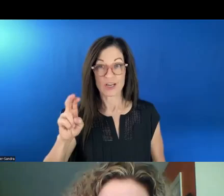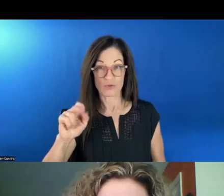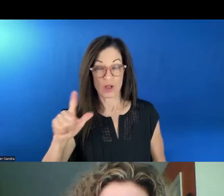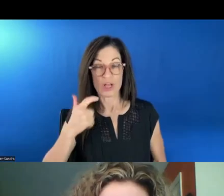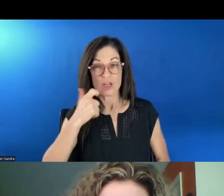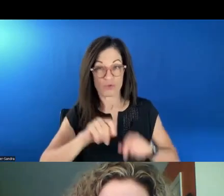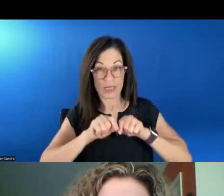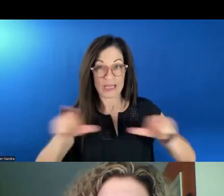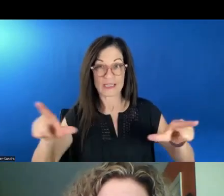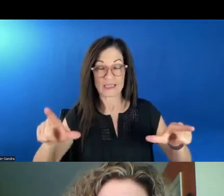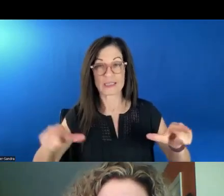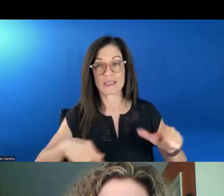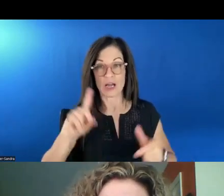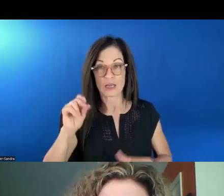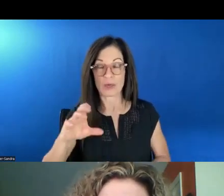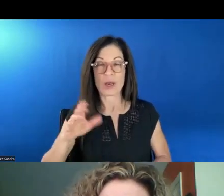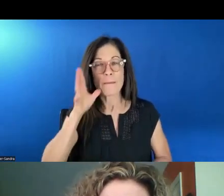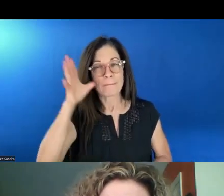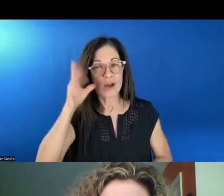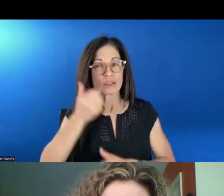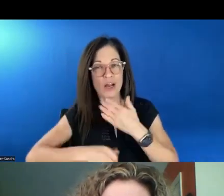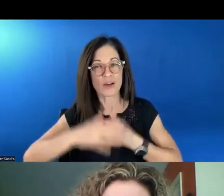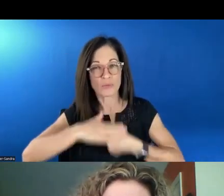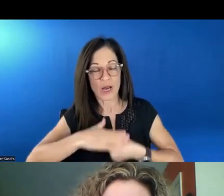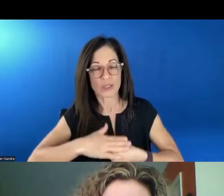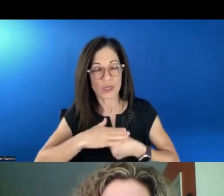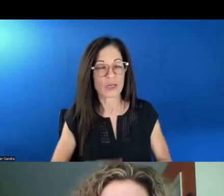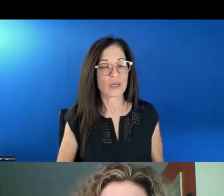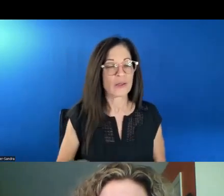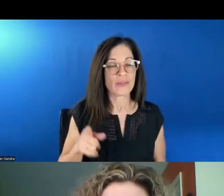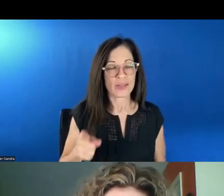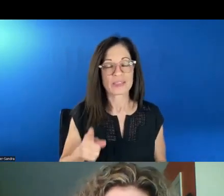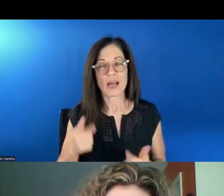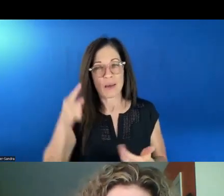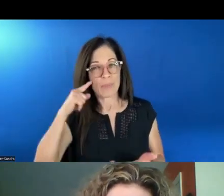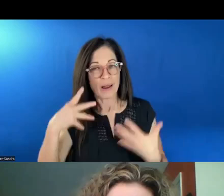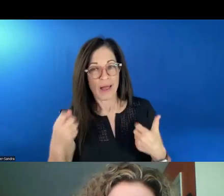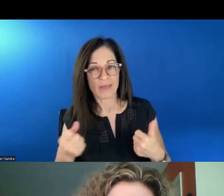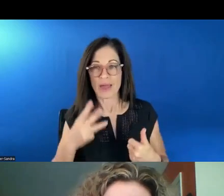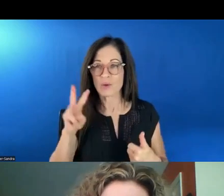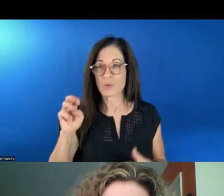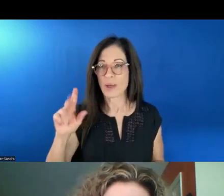Parents Under Pressure, the Surgeon General's Advisory on Mental Health and Well-Being of Parents.